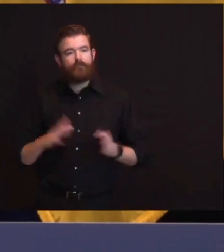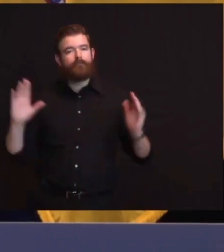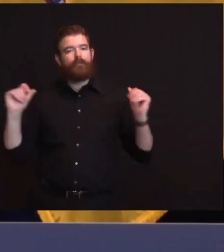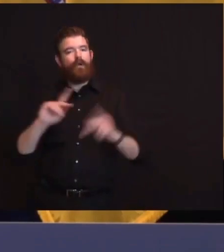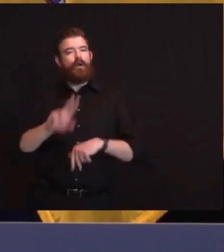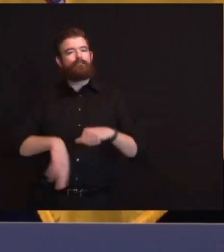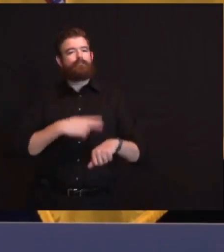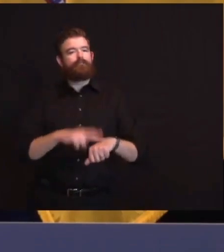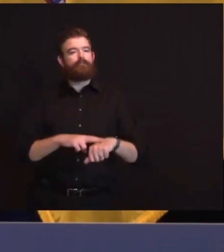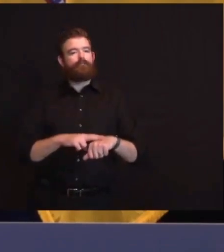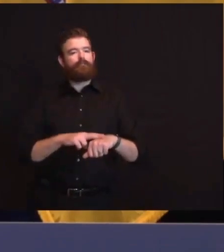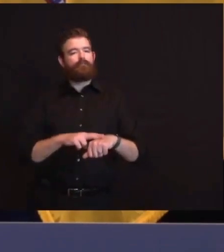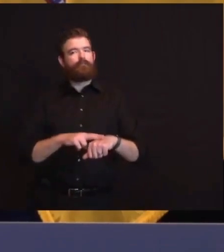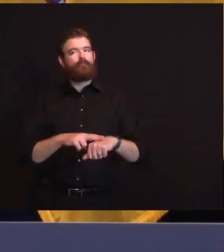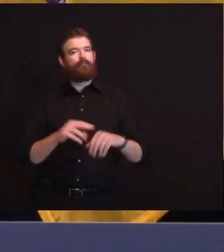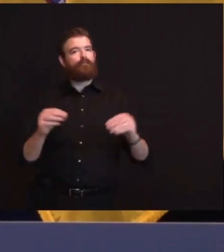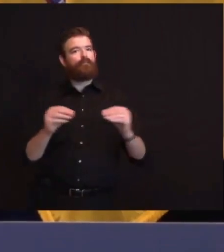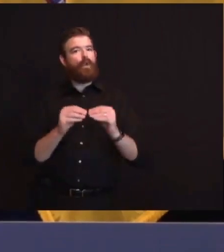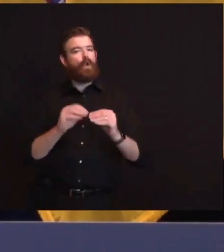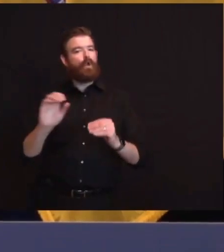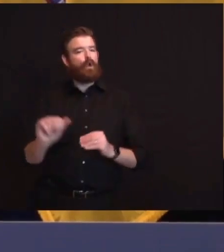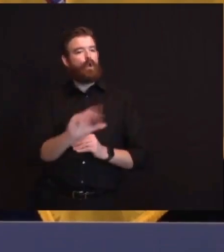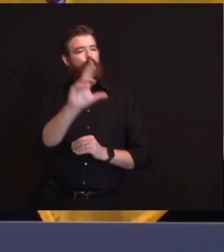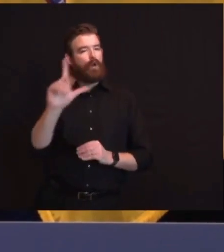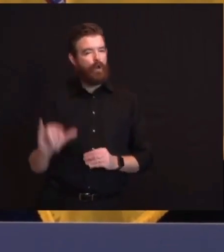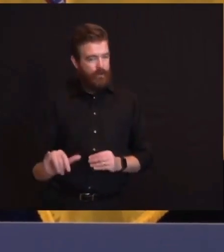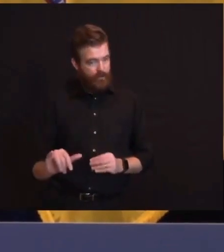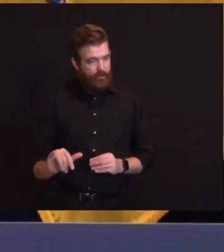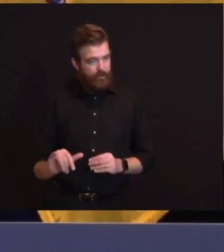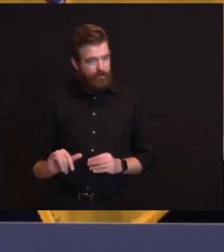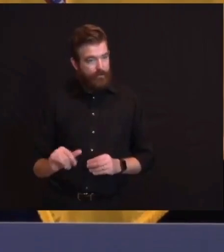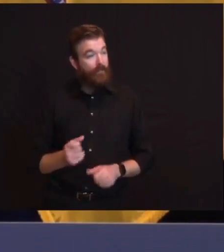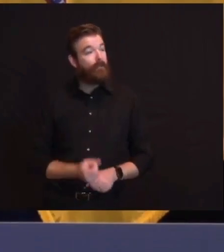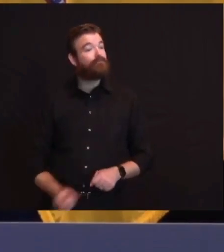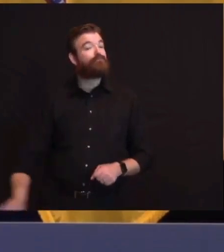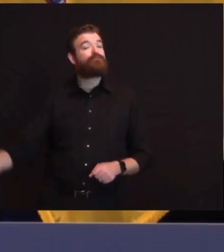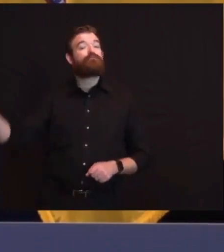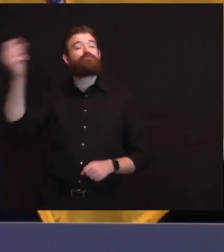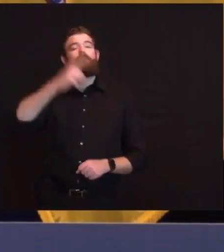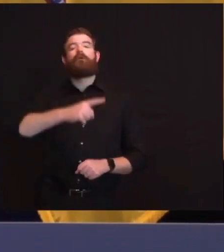Thanksgiving allow us to be that much stronger and much more